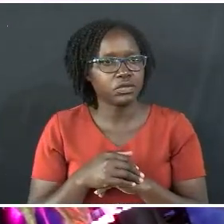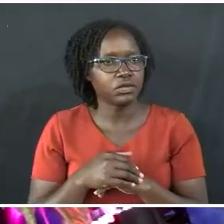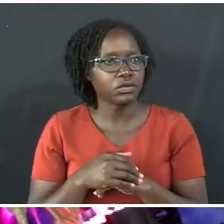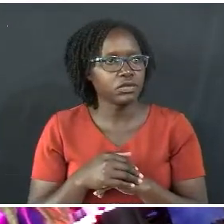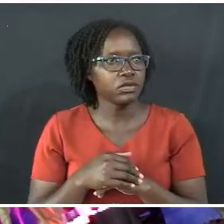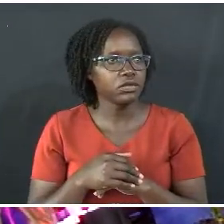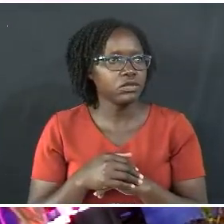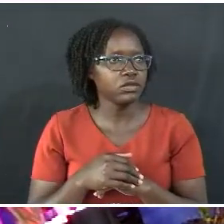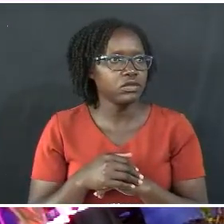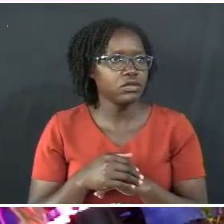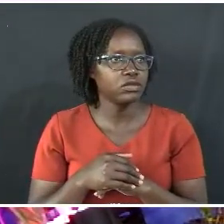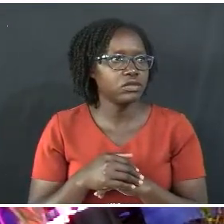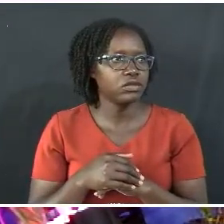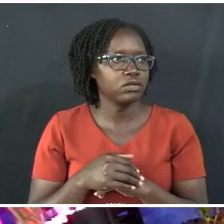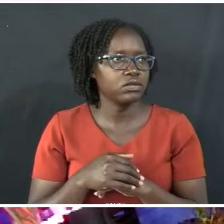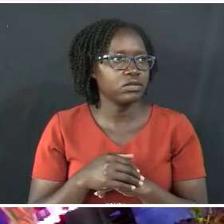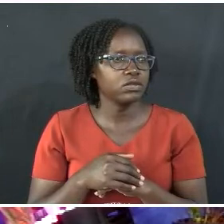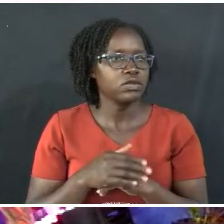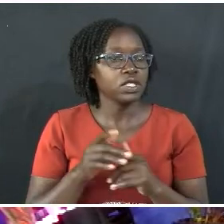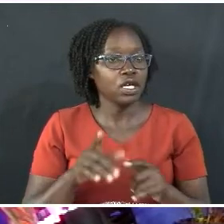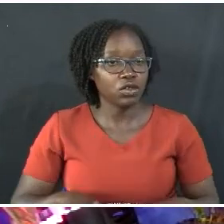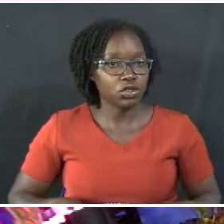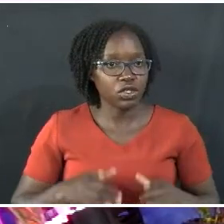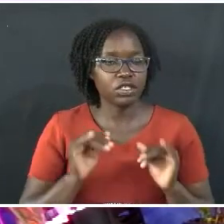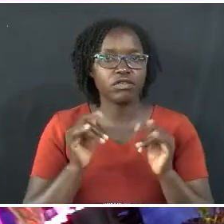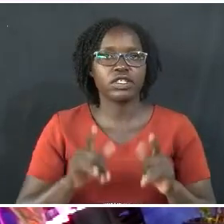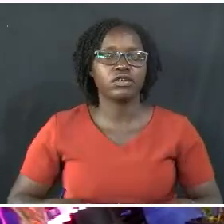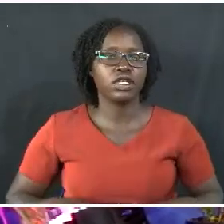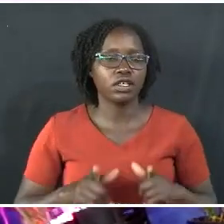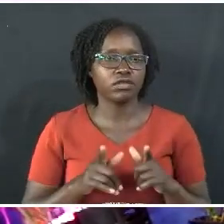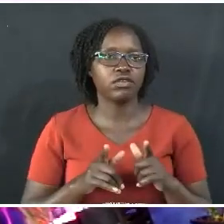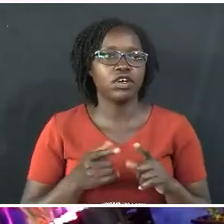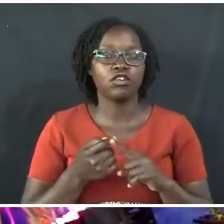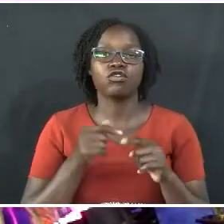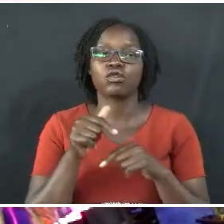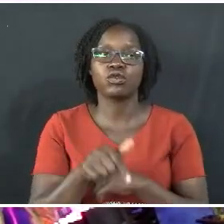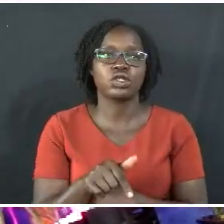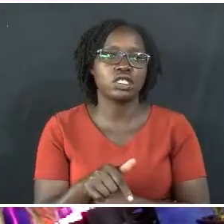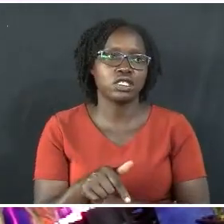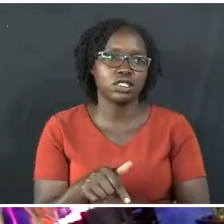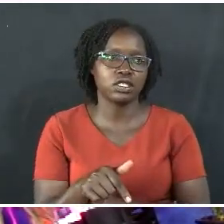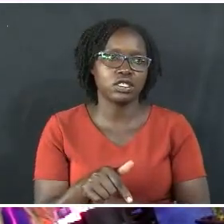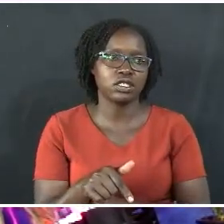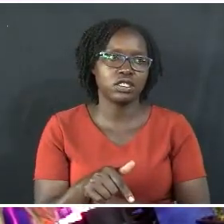I want to live a new life from today.